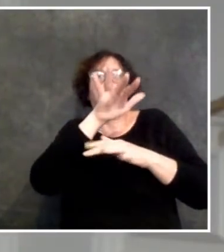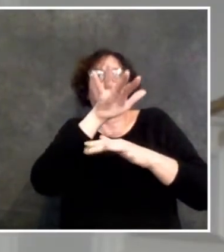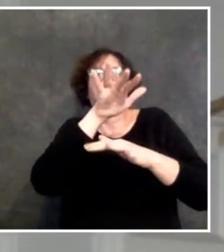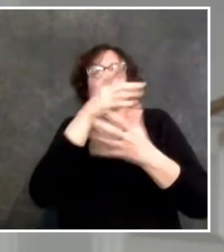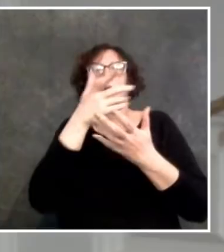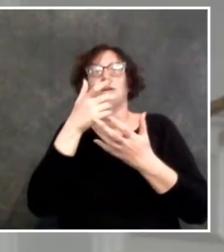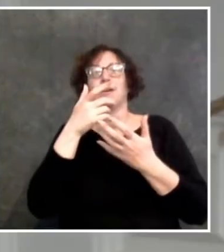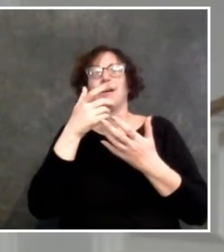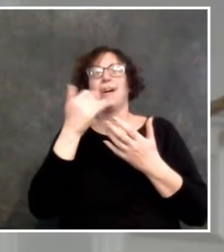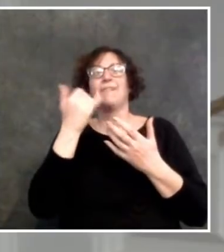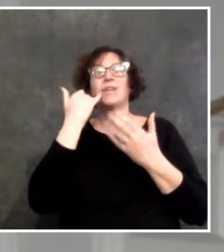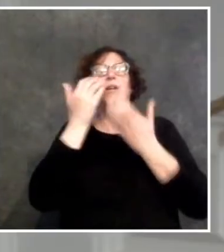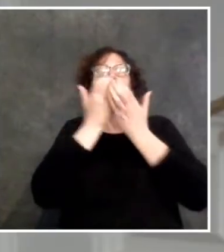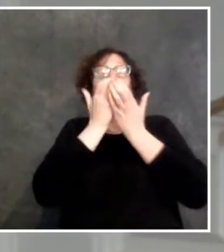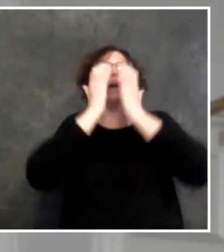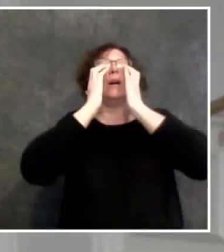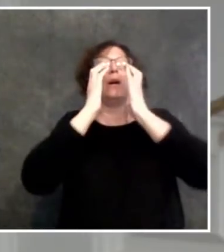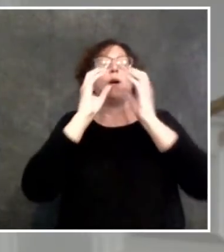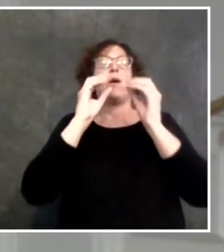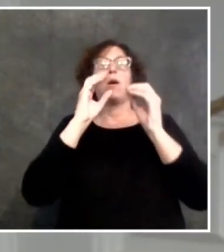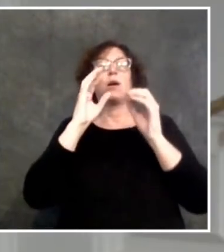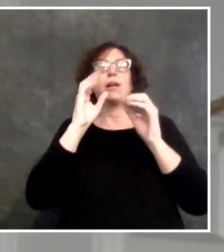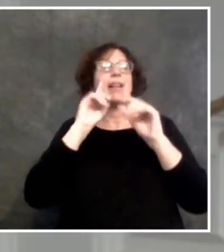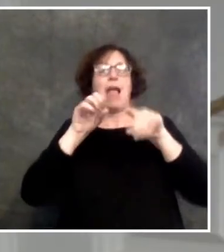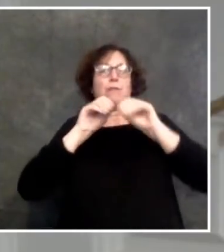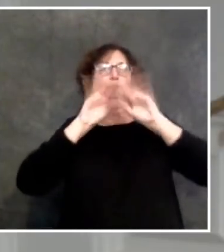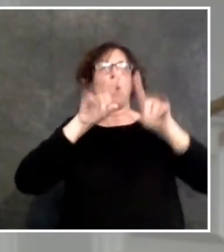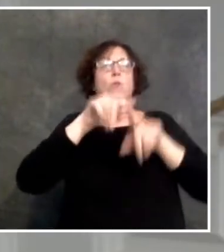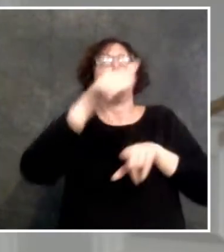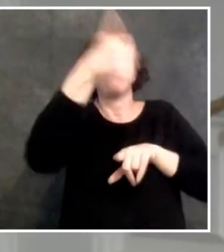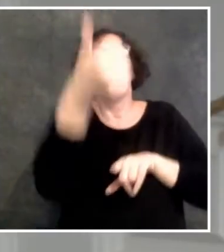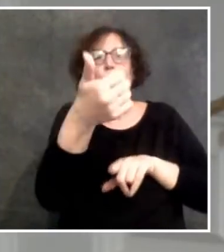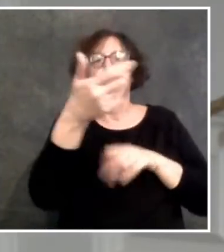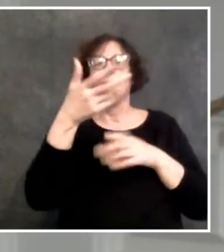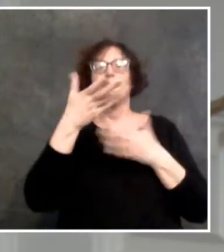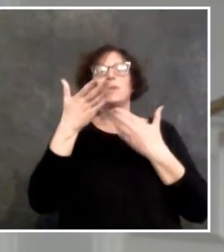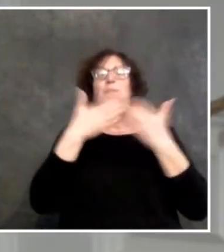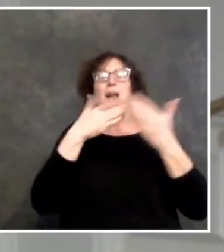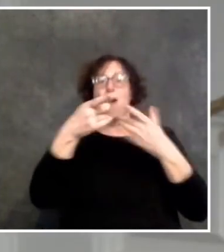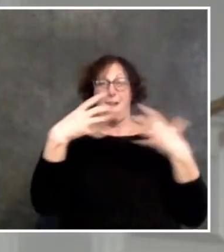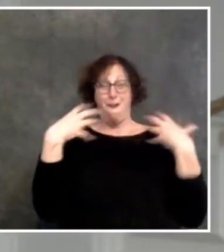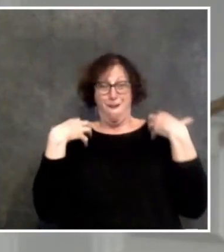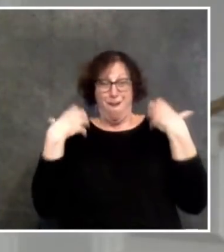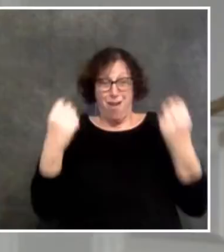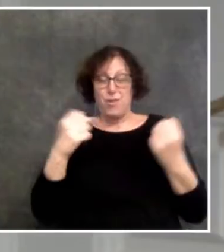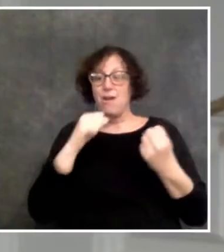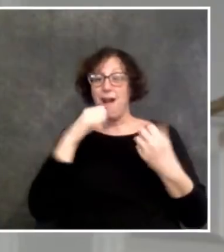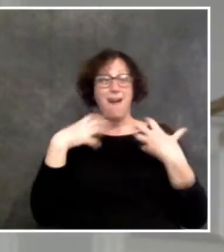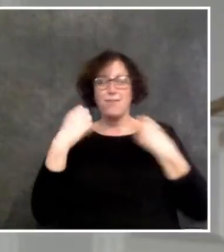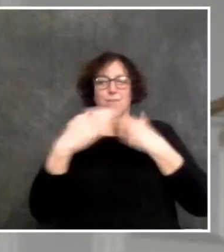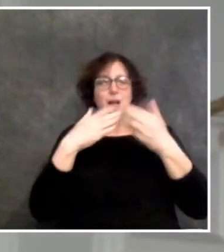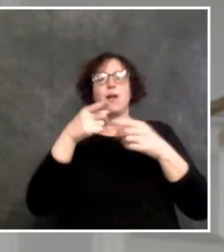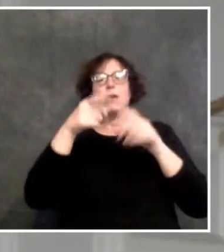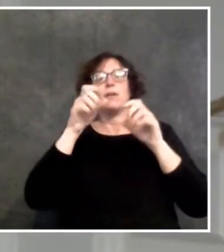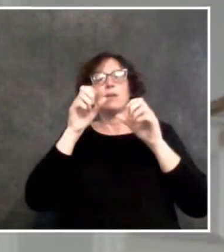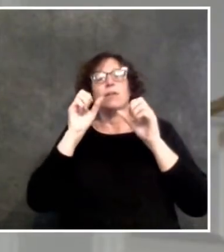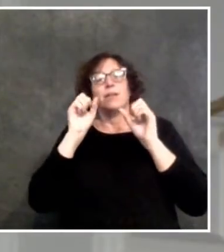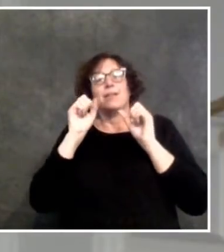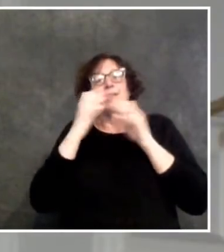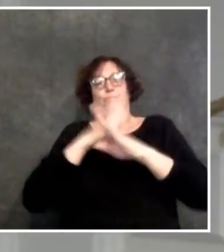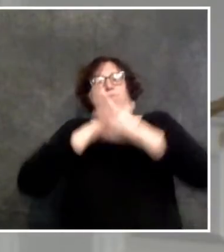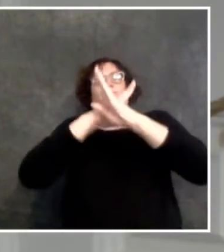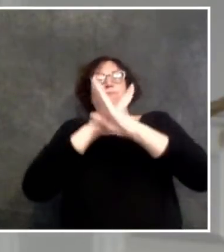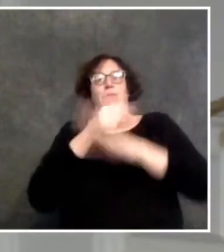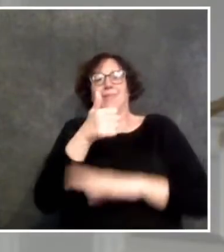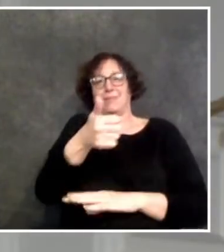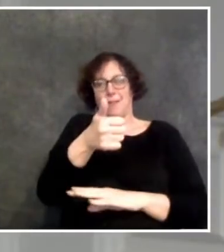face coverings do is, again, if someone has to go outside, I want them to be a reminder for